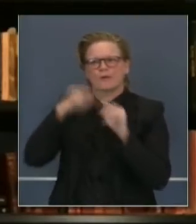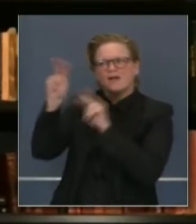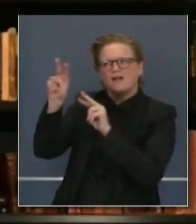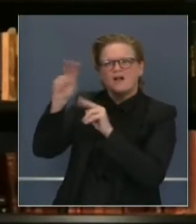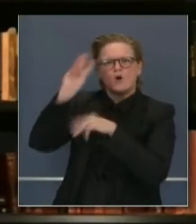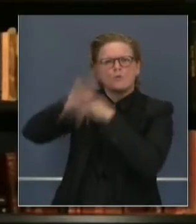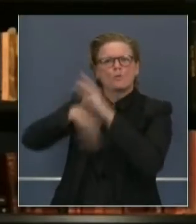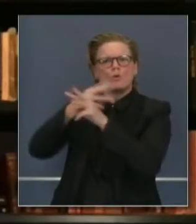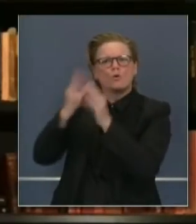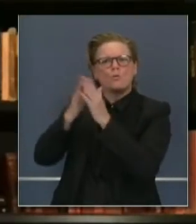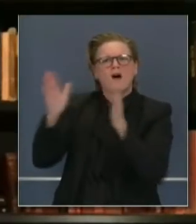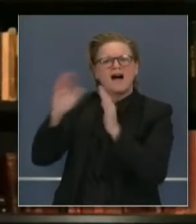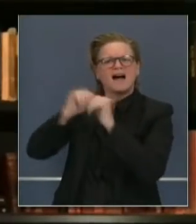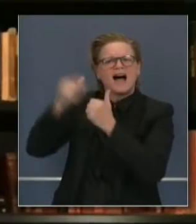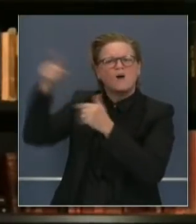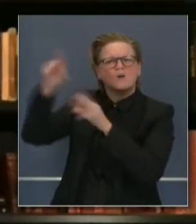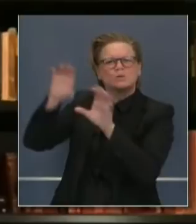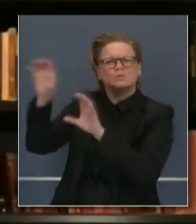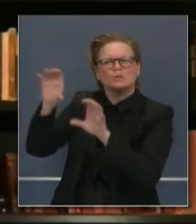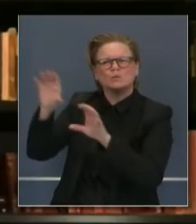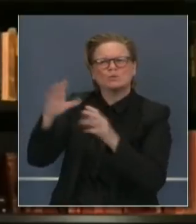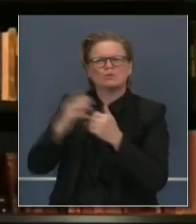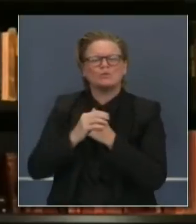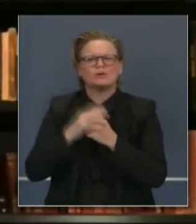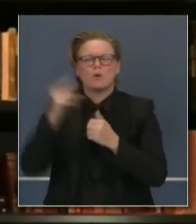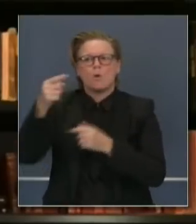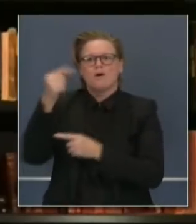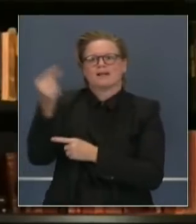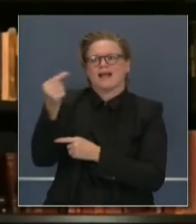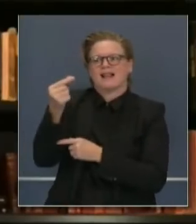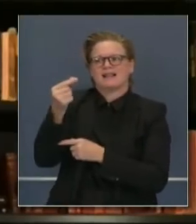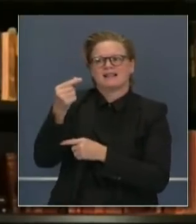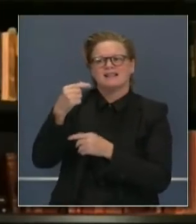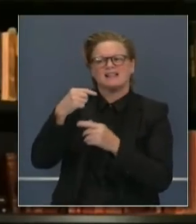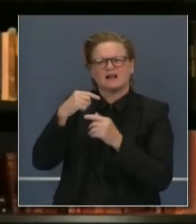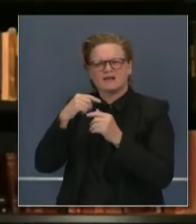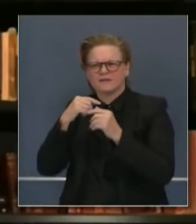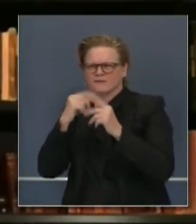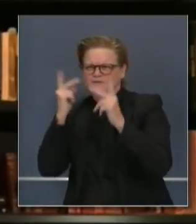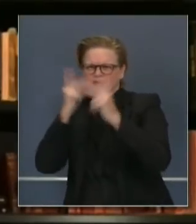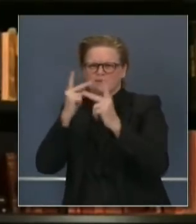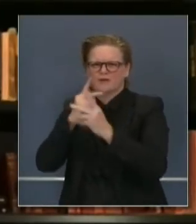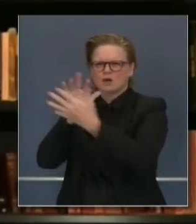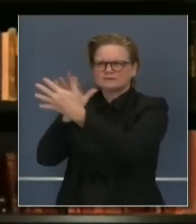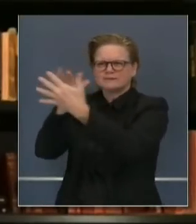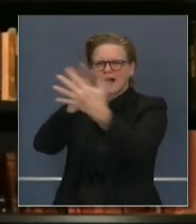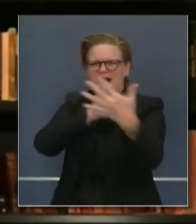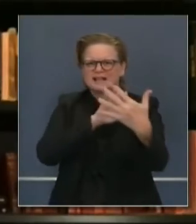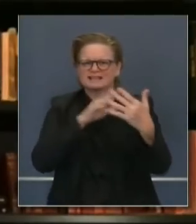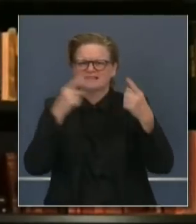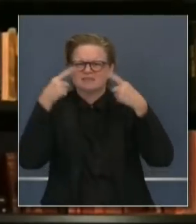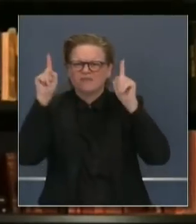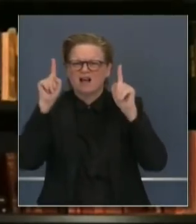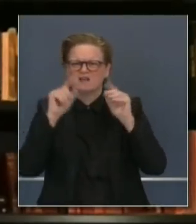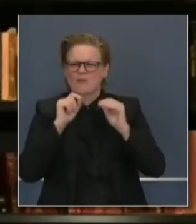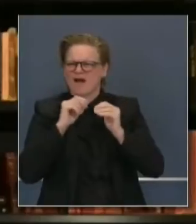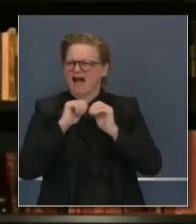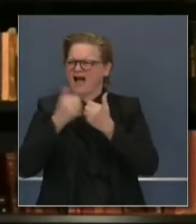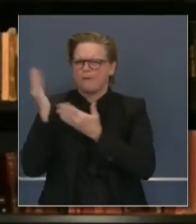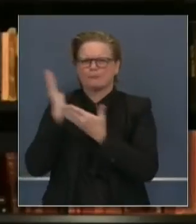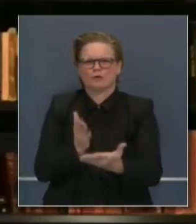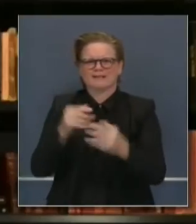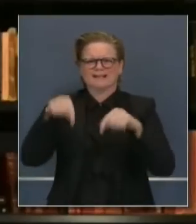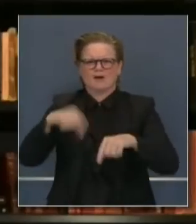as it relates to very effective strategies we've seen previous here in this state as well as across this country. But